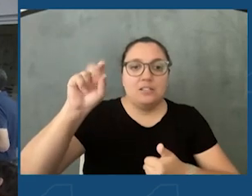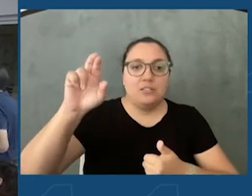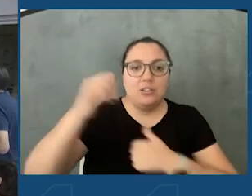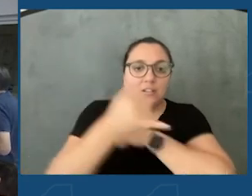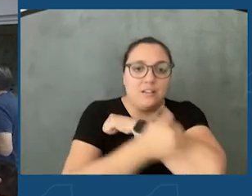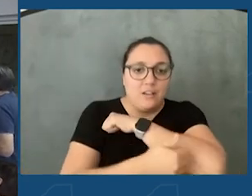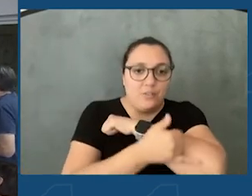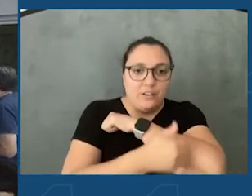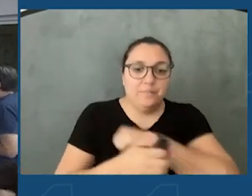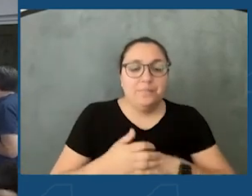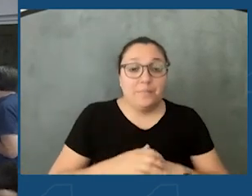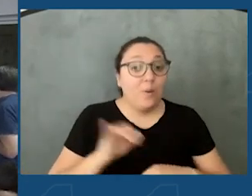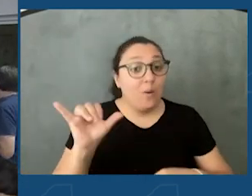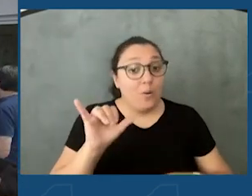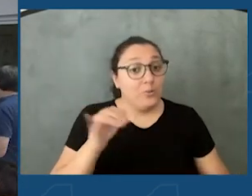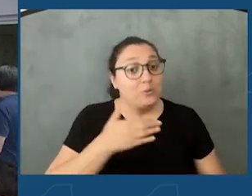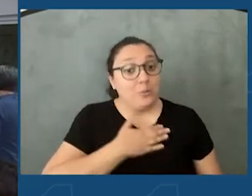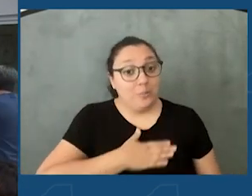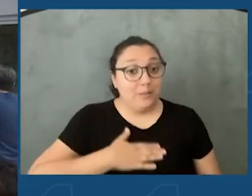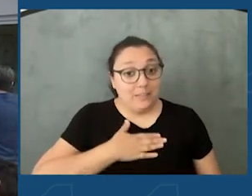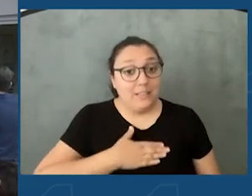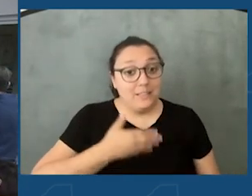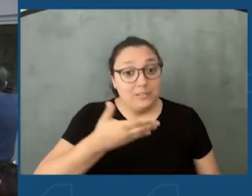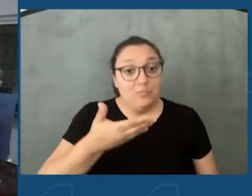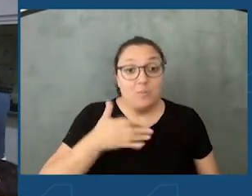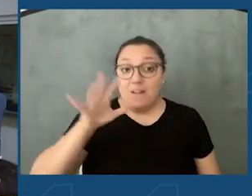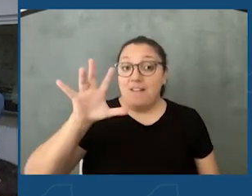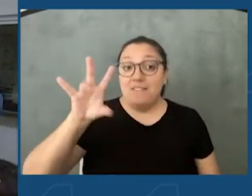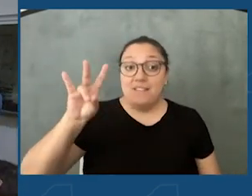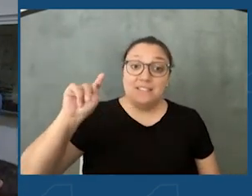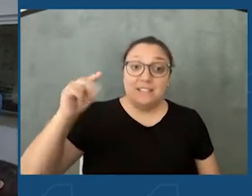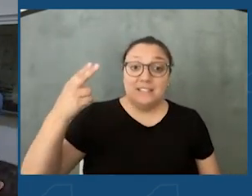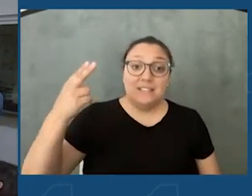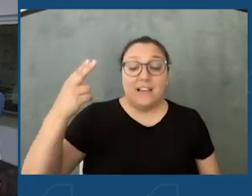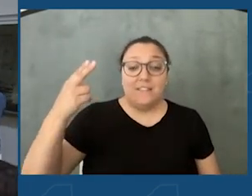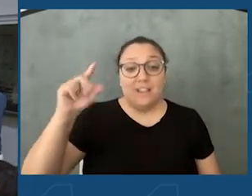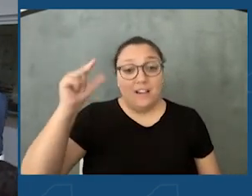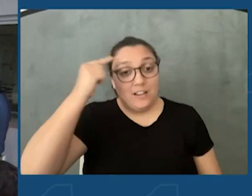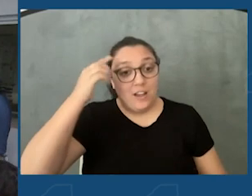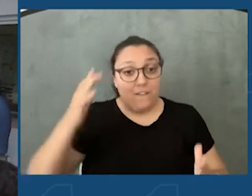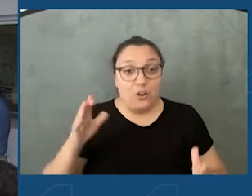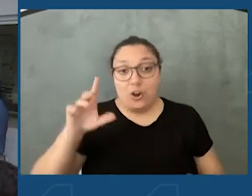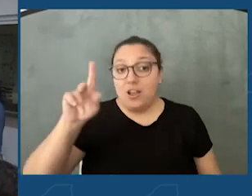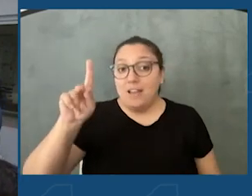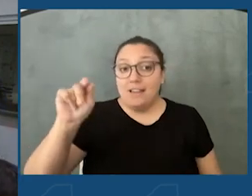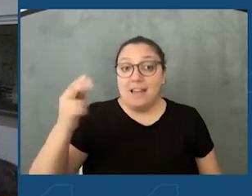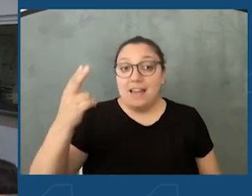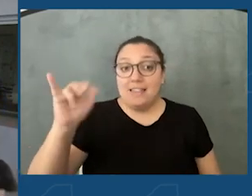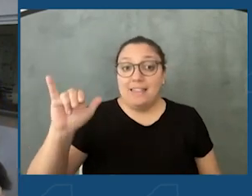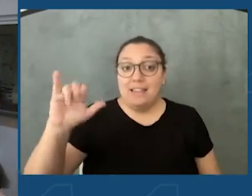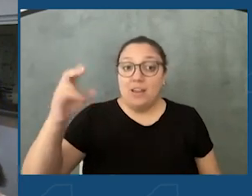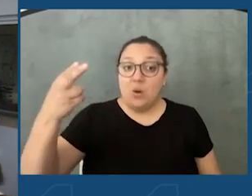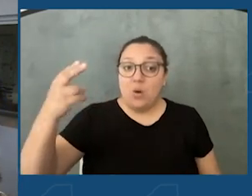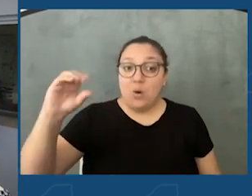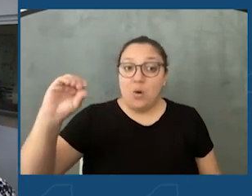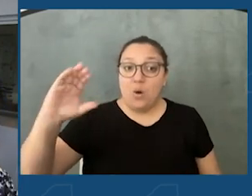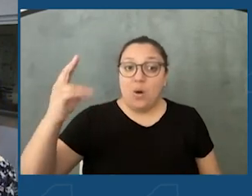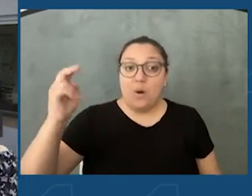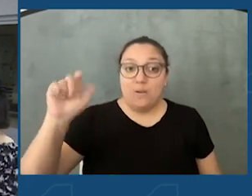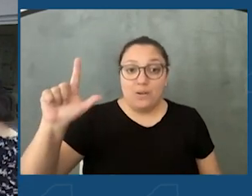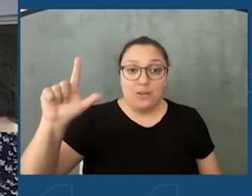And please welcome the 57th Governor of the great state of New York, Governor Kathy Hochul.